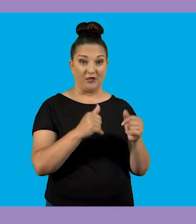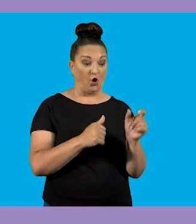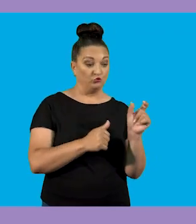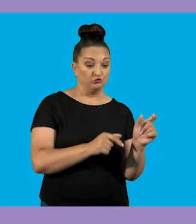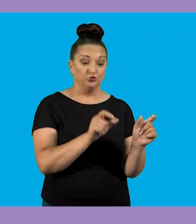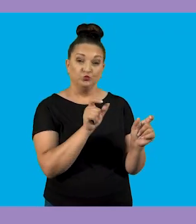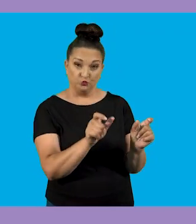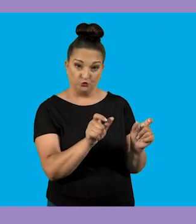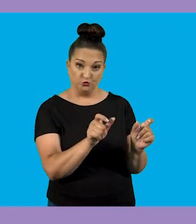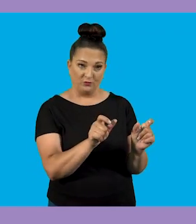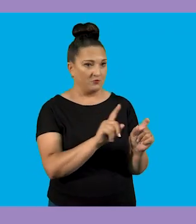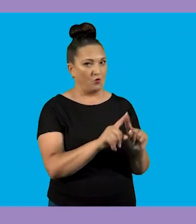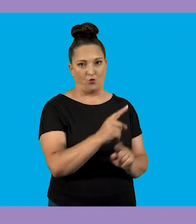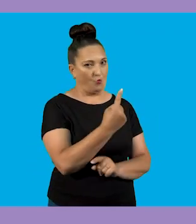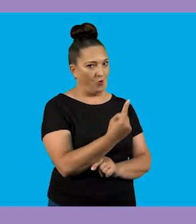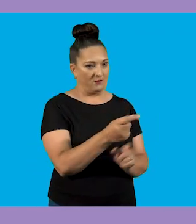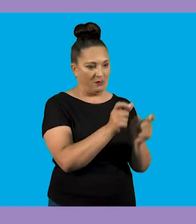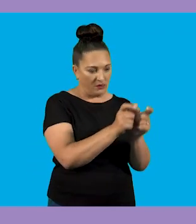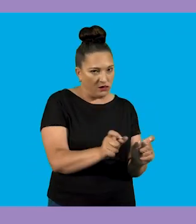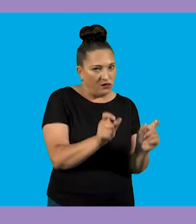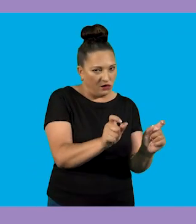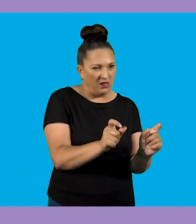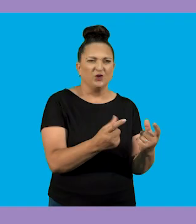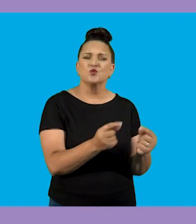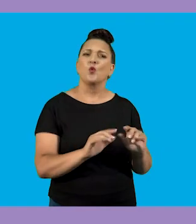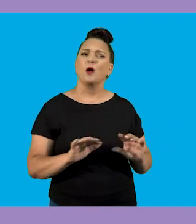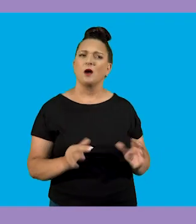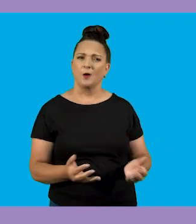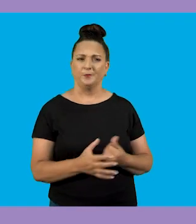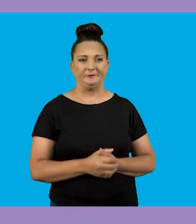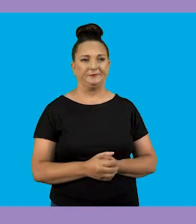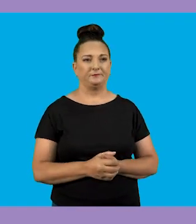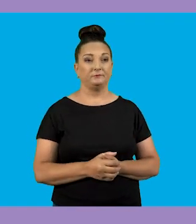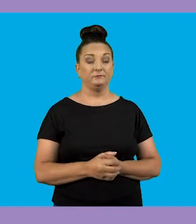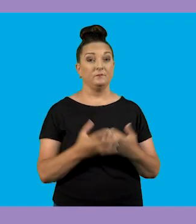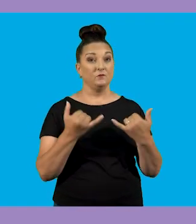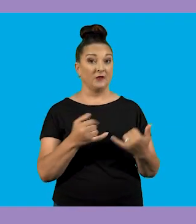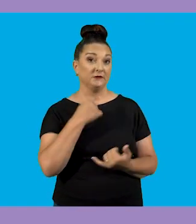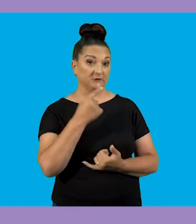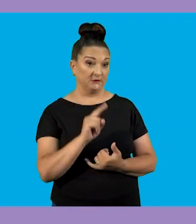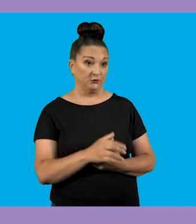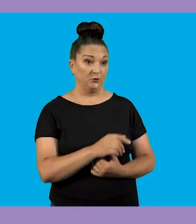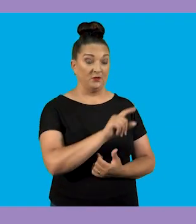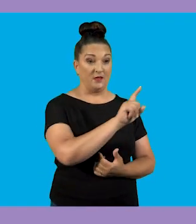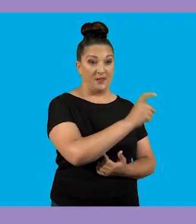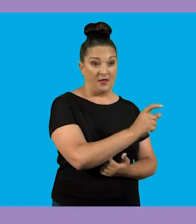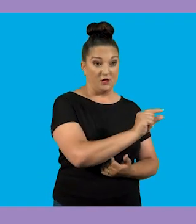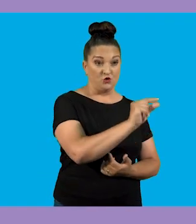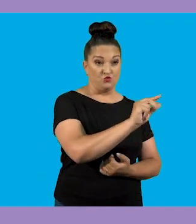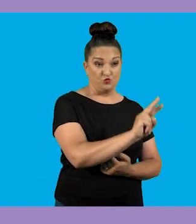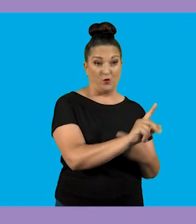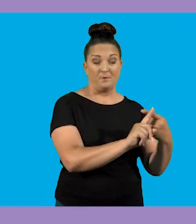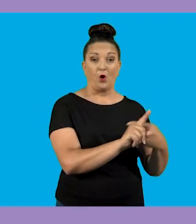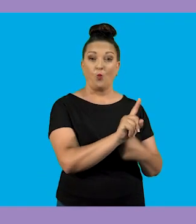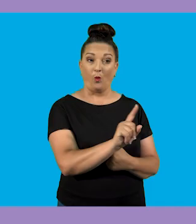terms instead of just one. How are we going to do that? Now, we are saying here x squared